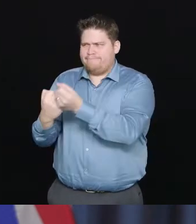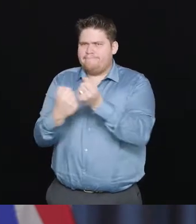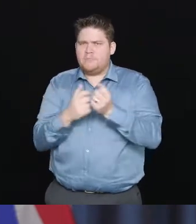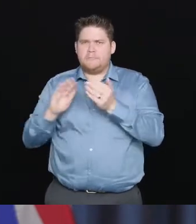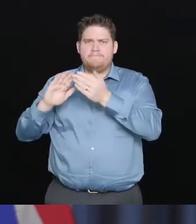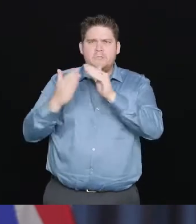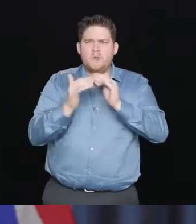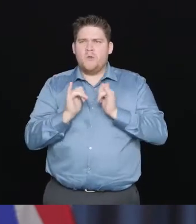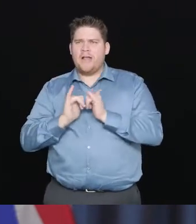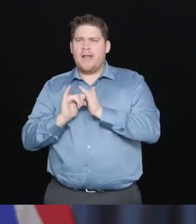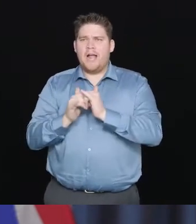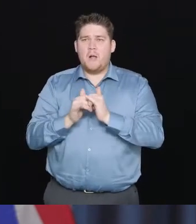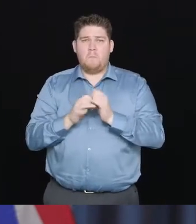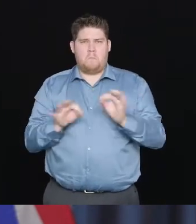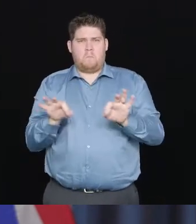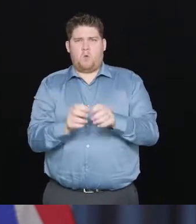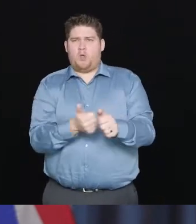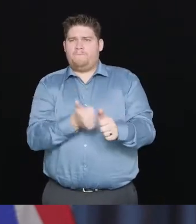part.